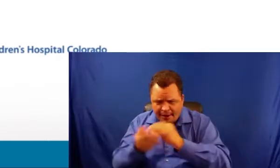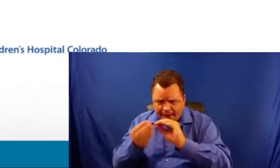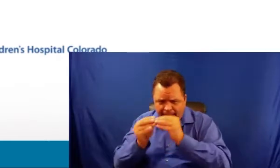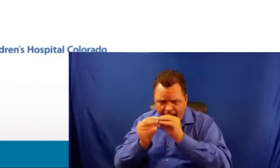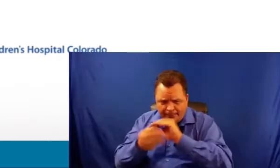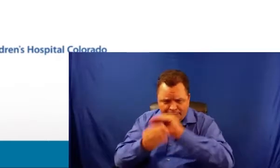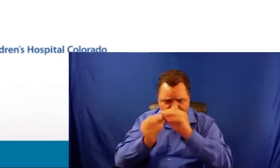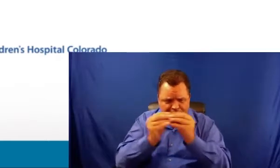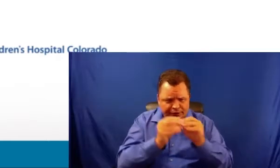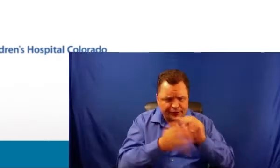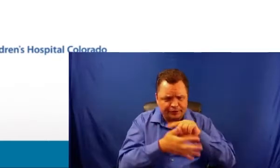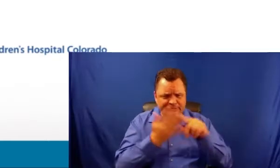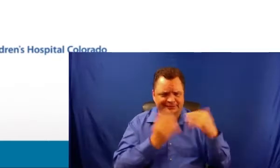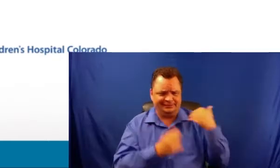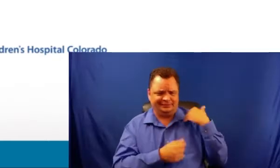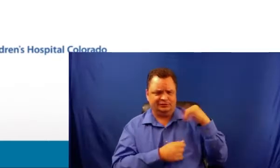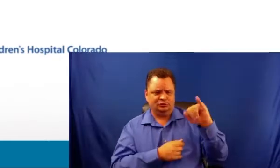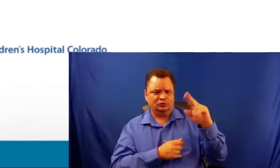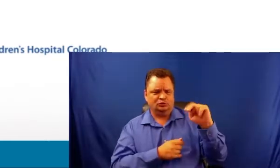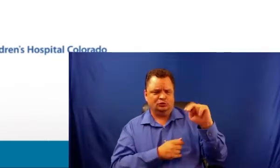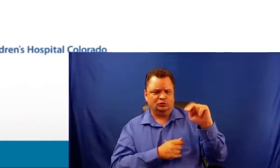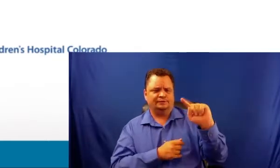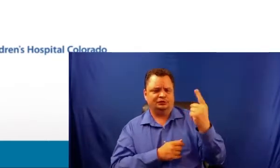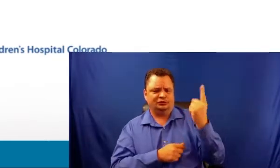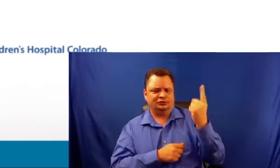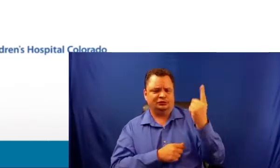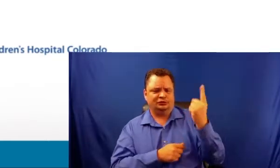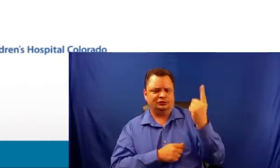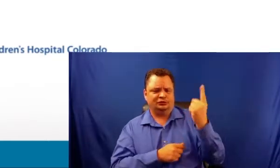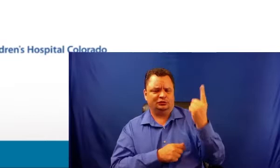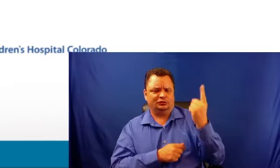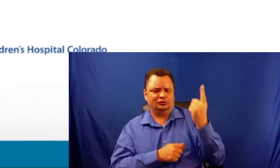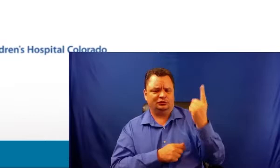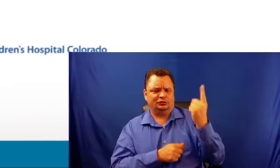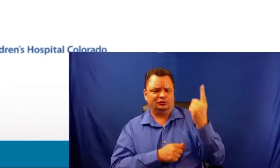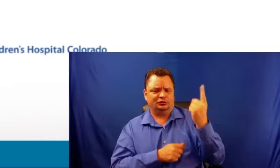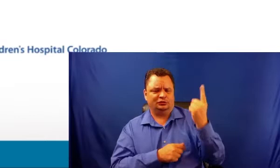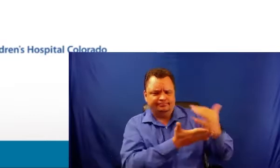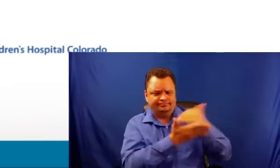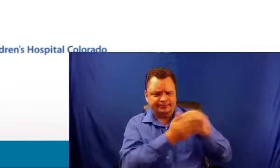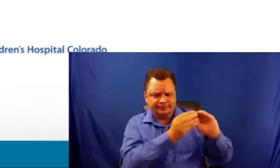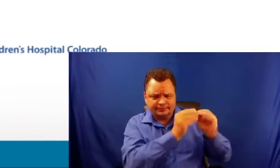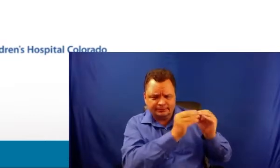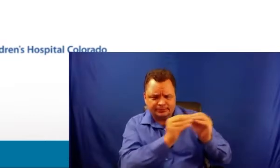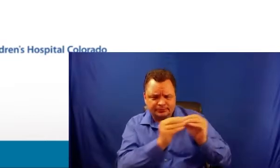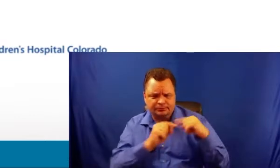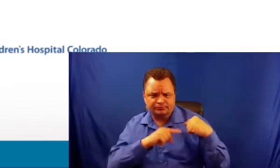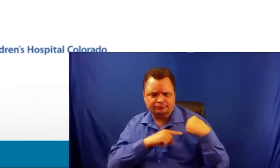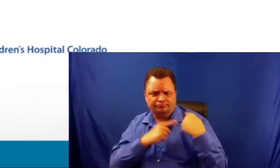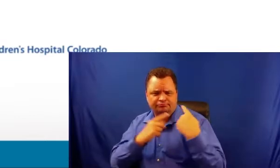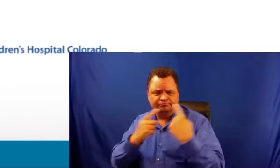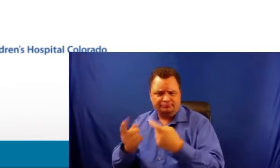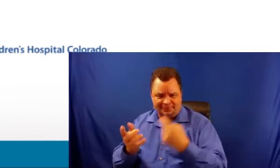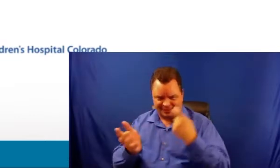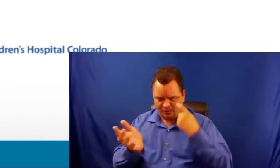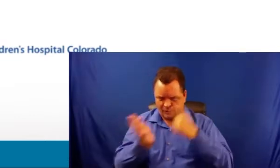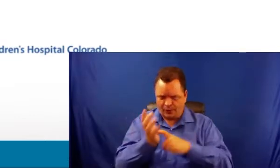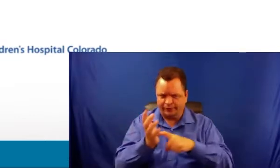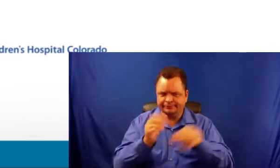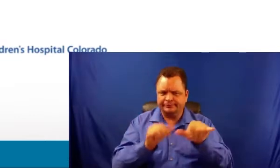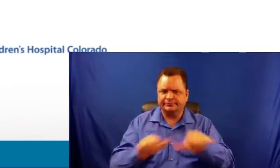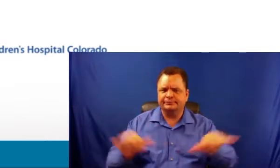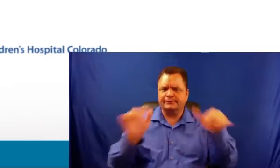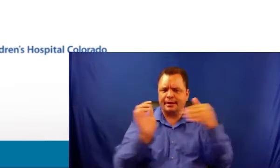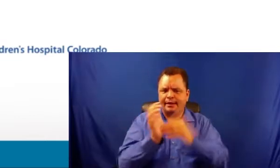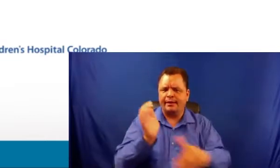last year. And so I'm not able to show you that the initial infection peak, but you can see the other peaks here. Now, Hospital census is a little bit